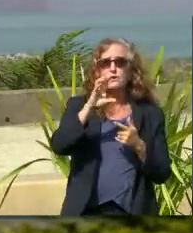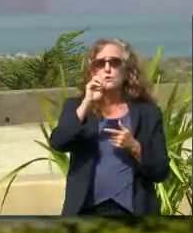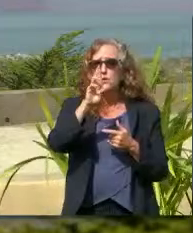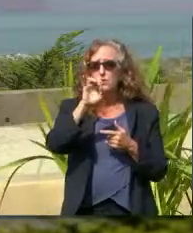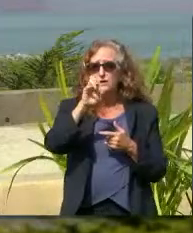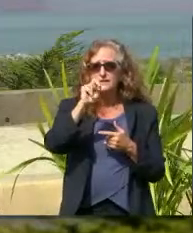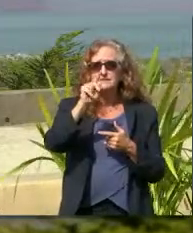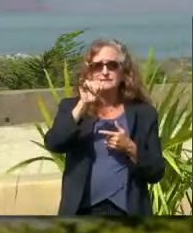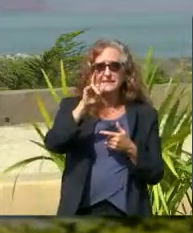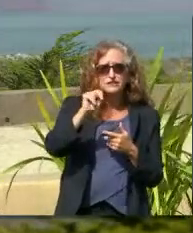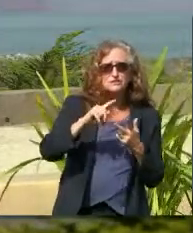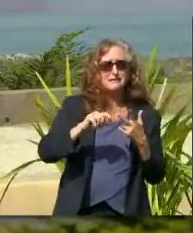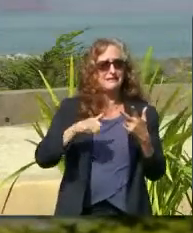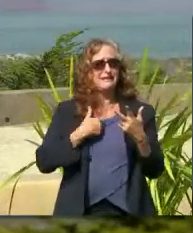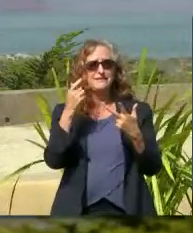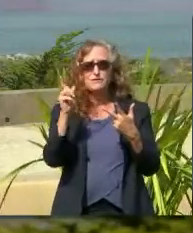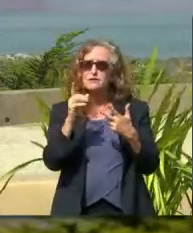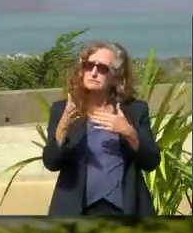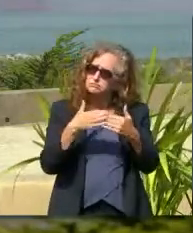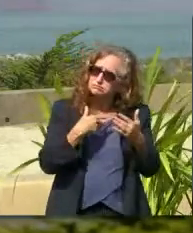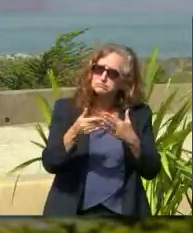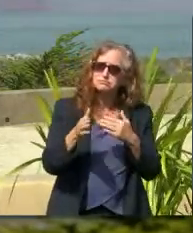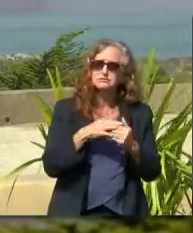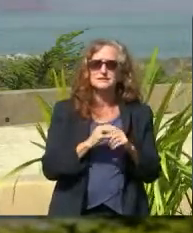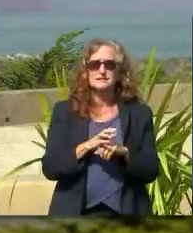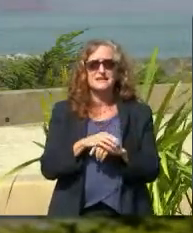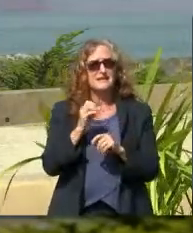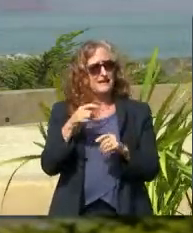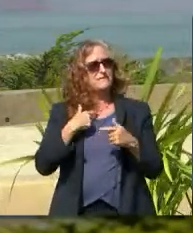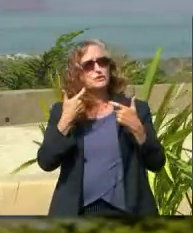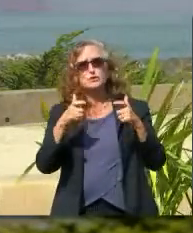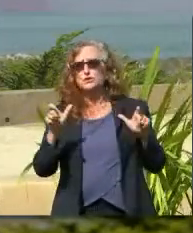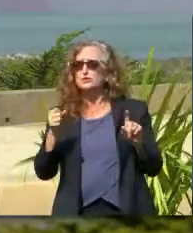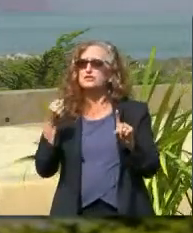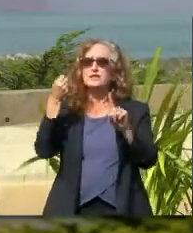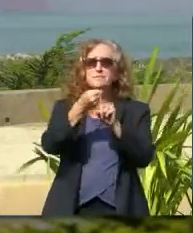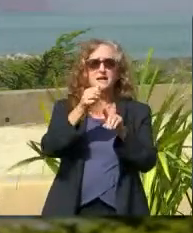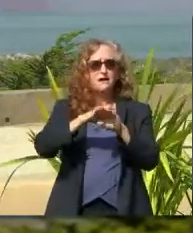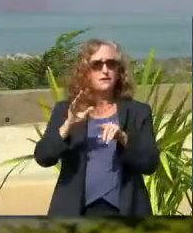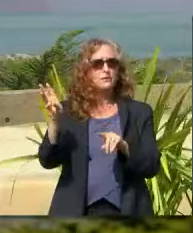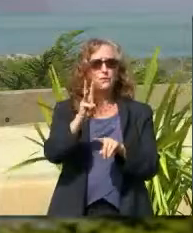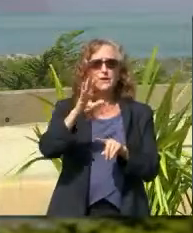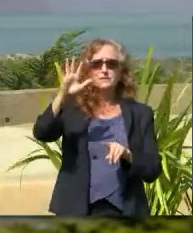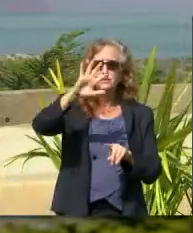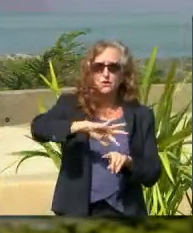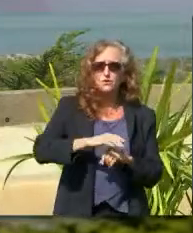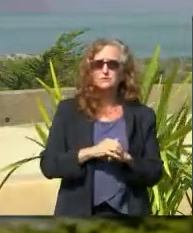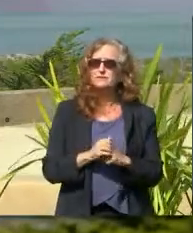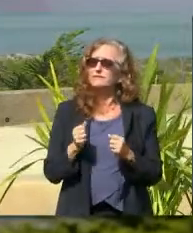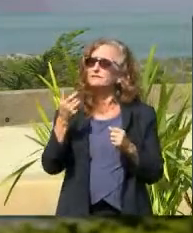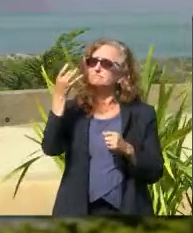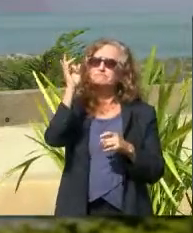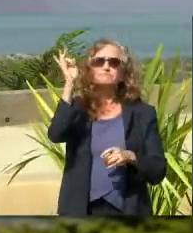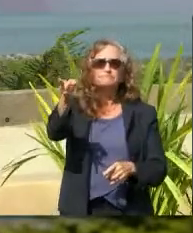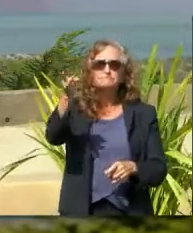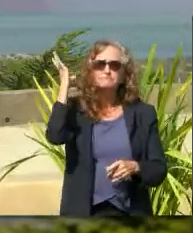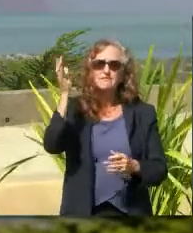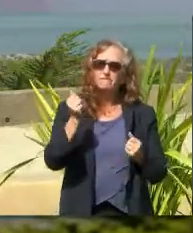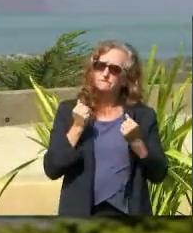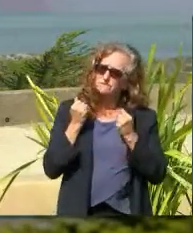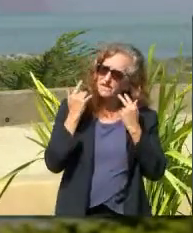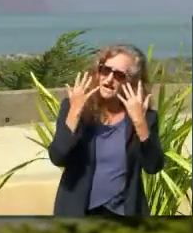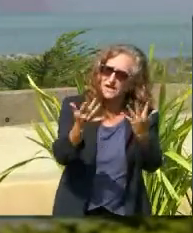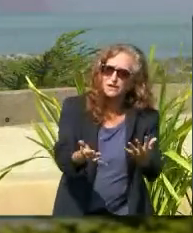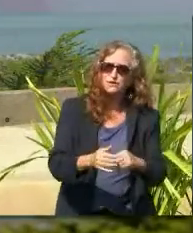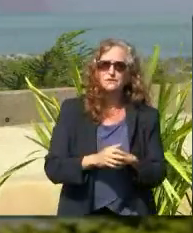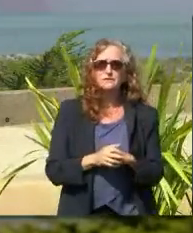And nowhere are those effects more profound than they have been here on the West Coast. We've had fires that have been unprecedented. A